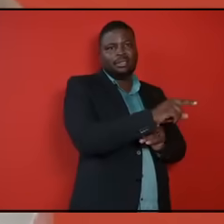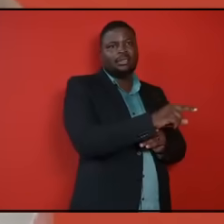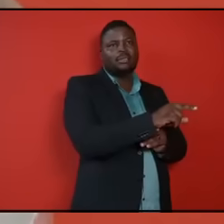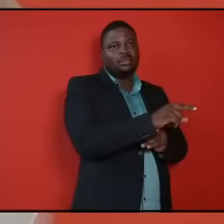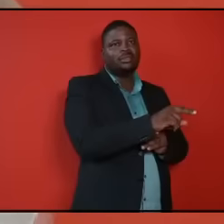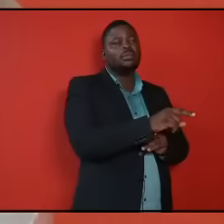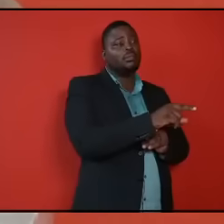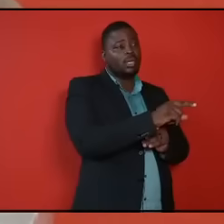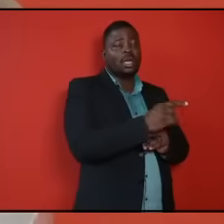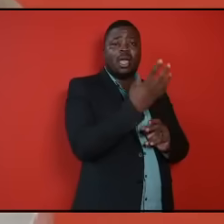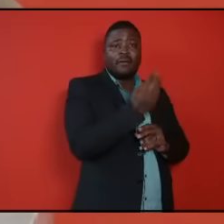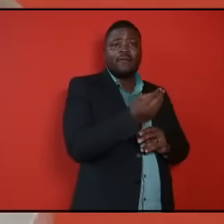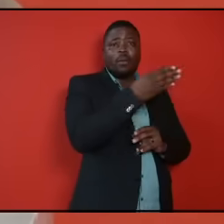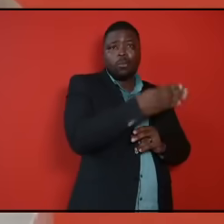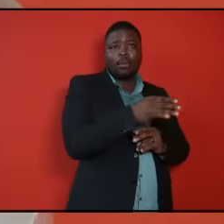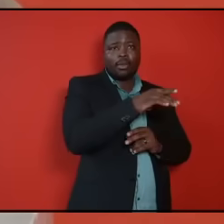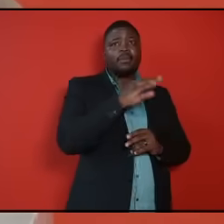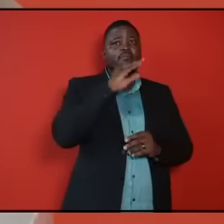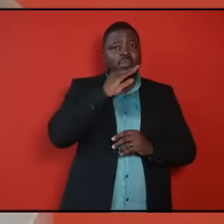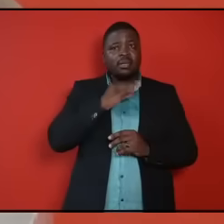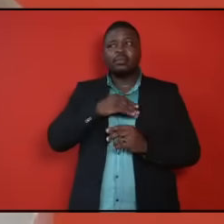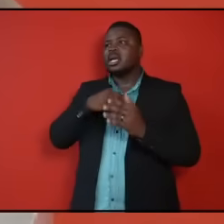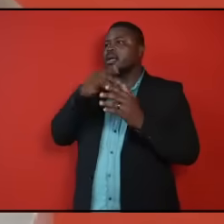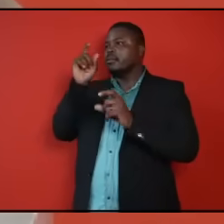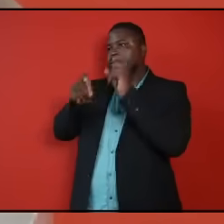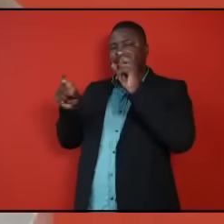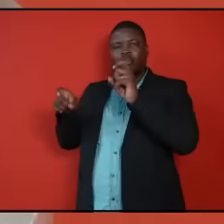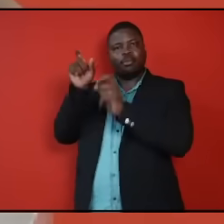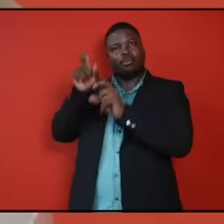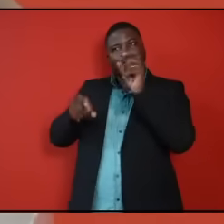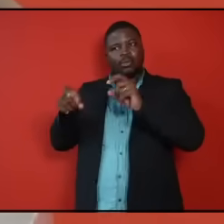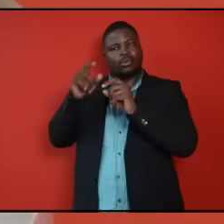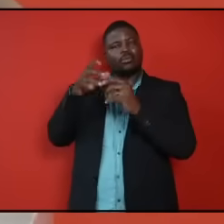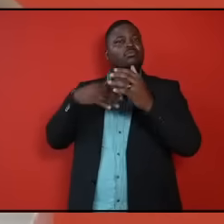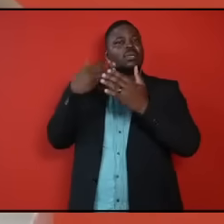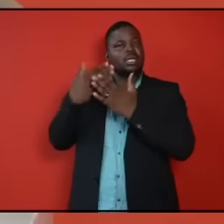be refused registration on the basis of